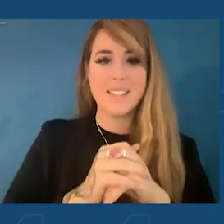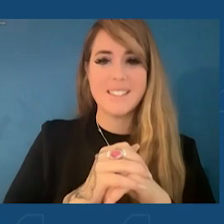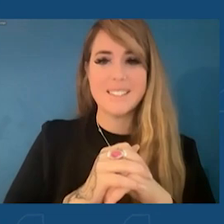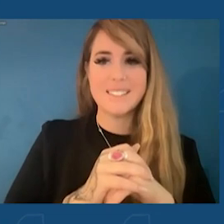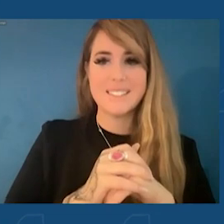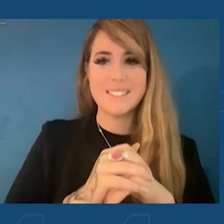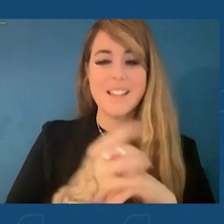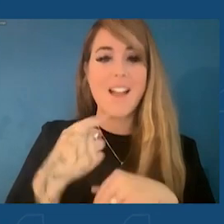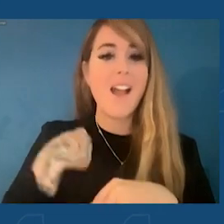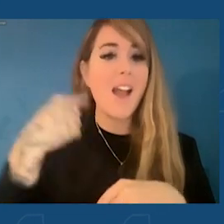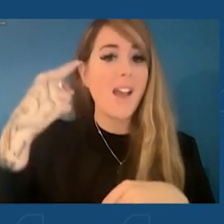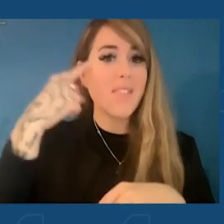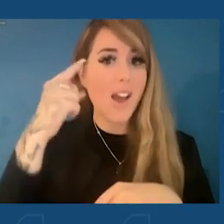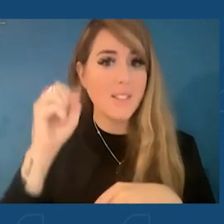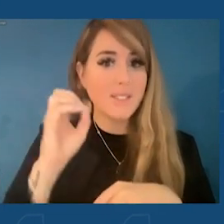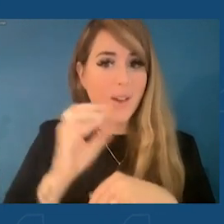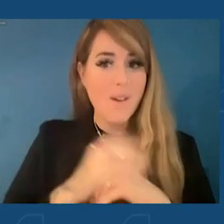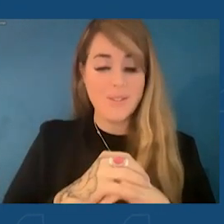I thought so.